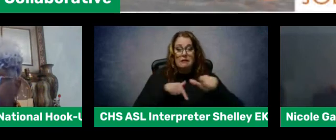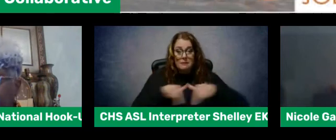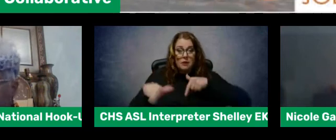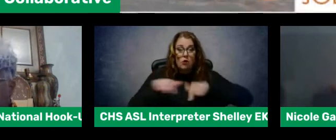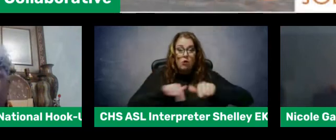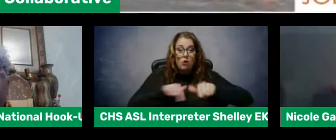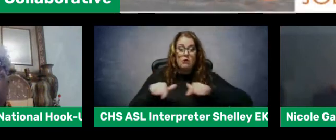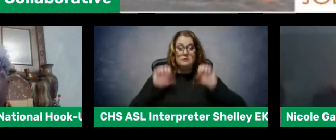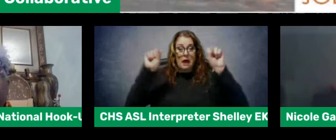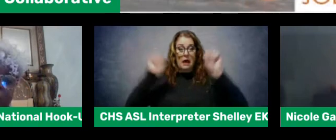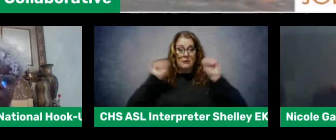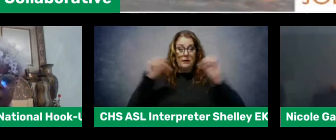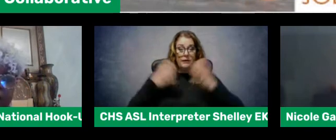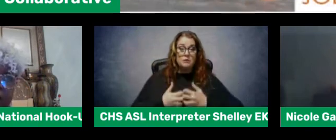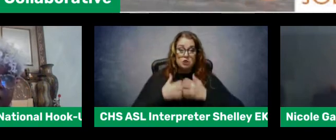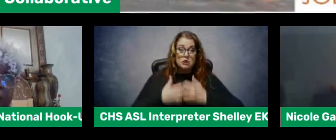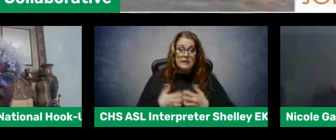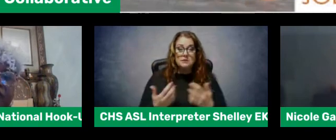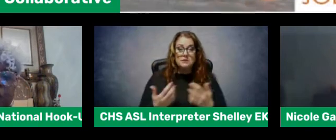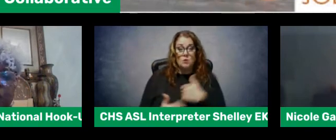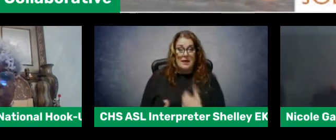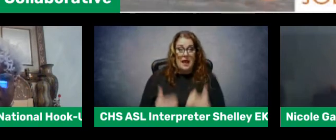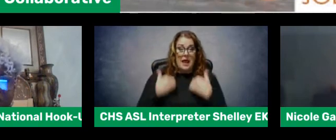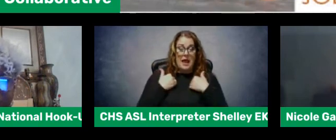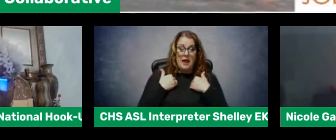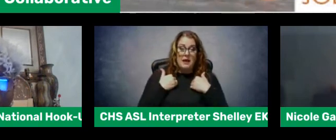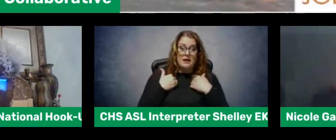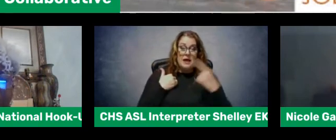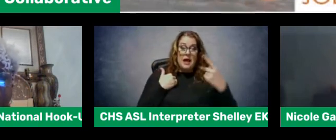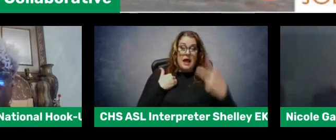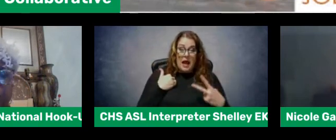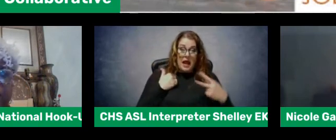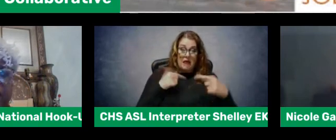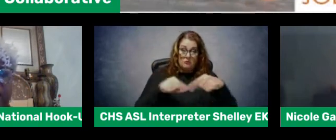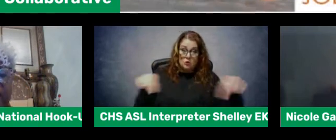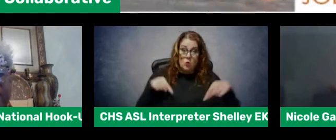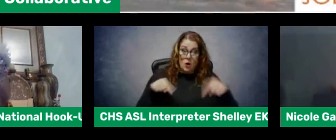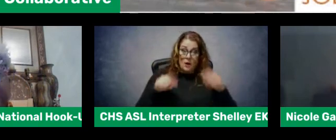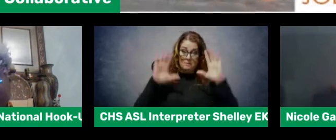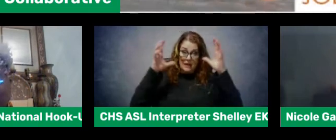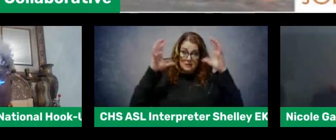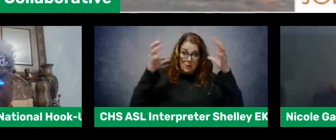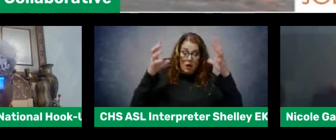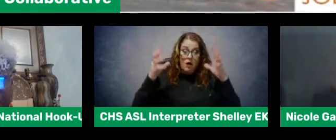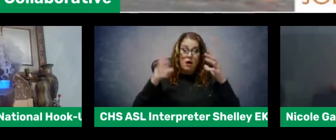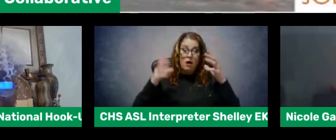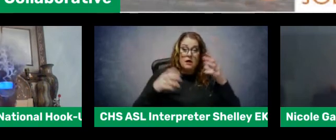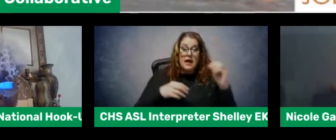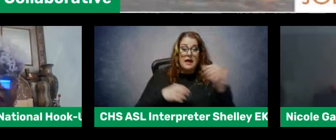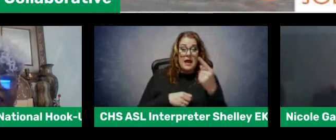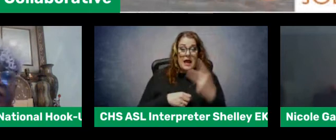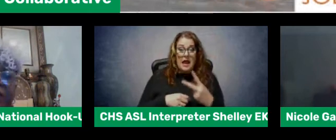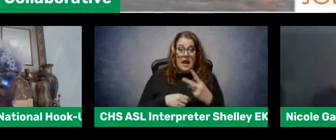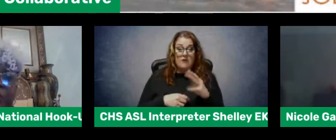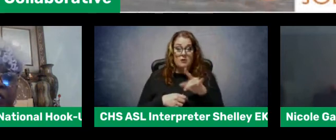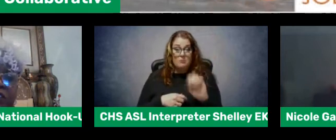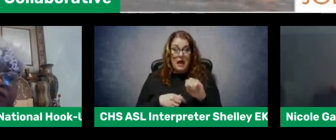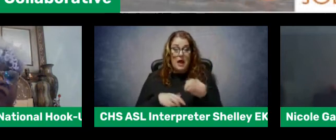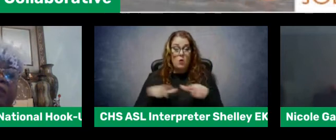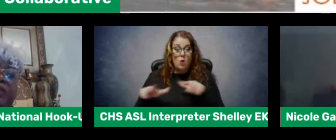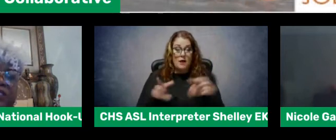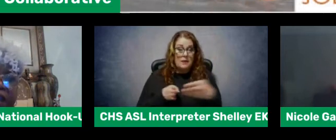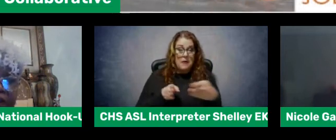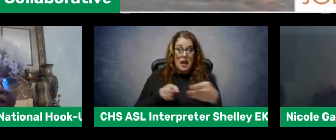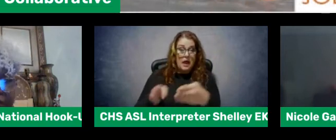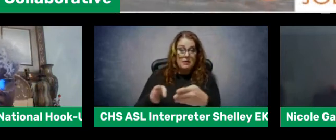bodybuilding machines. We had a half-court basketball court and a half-mile walking path put in because we wanted